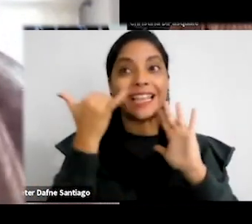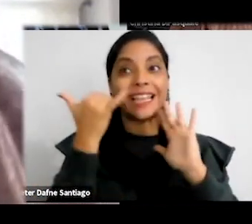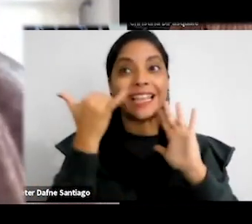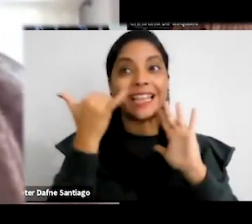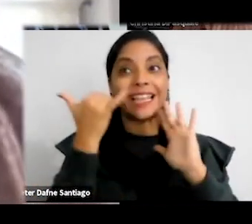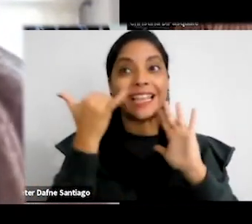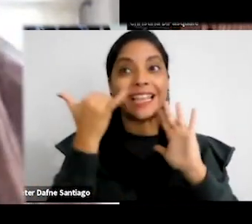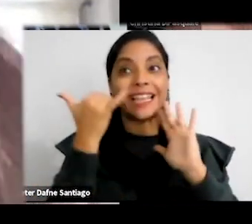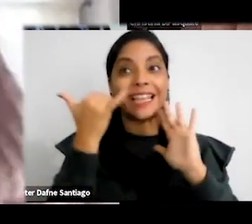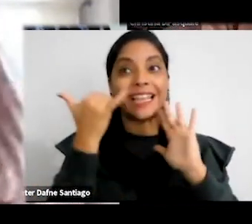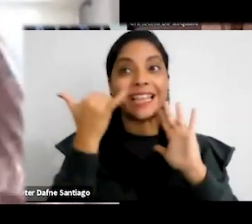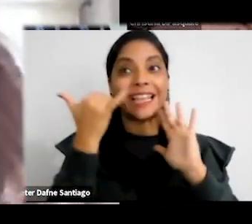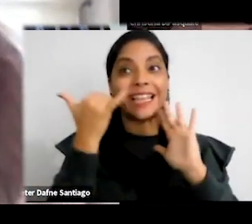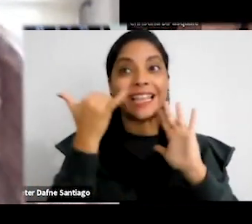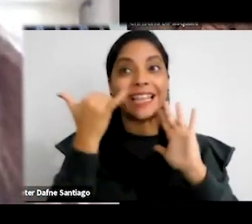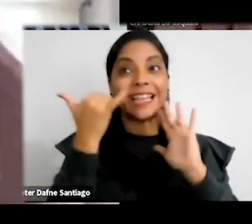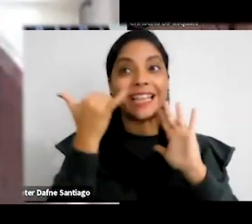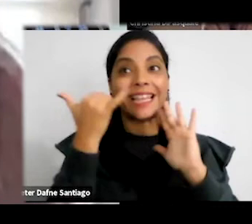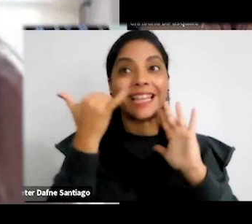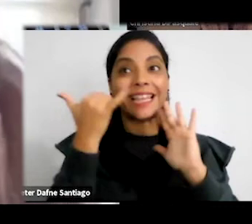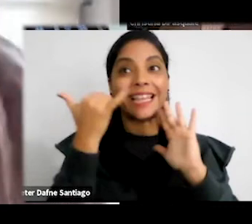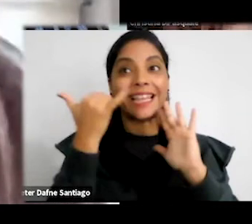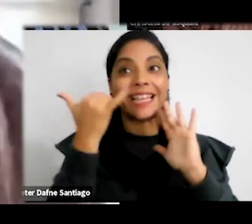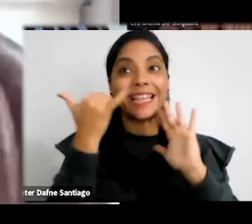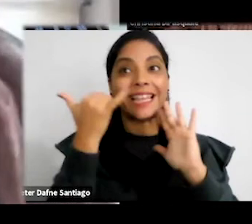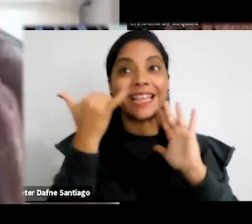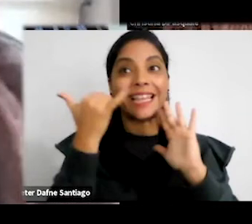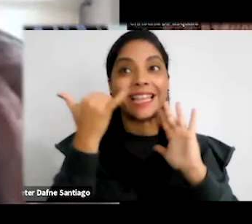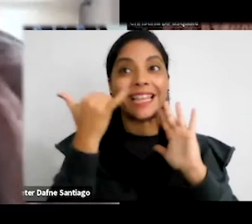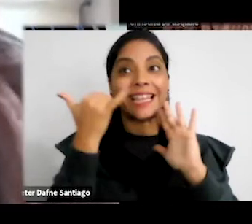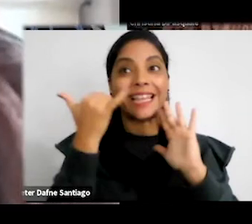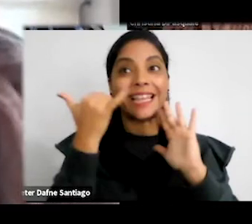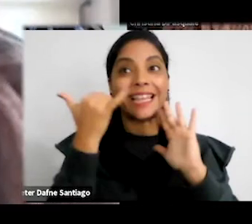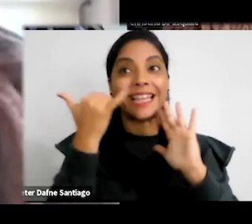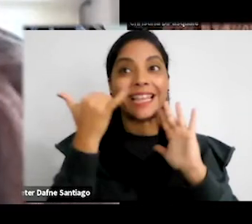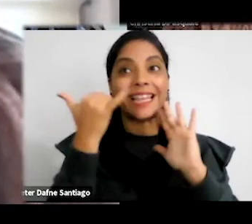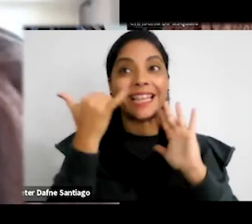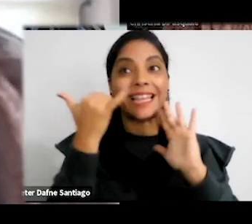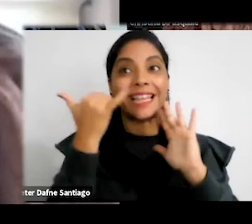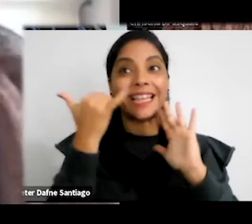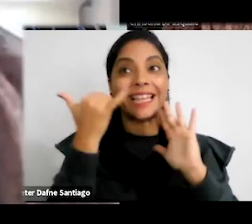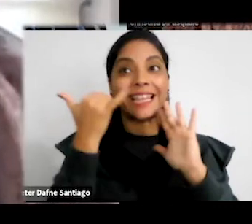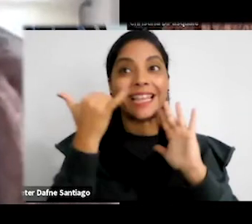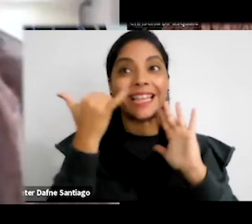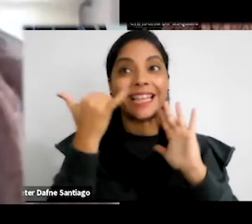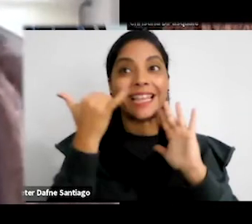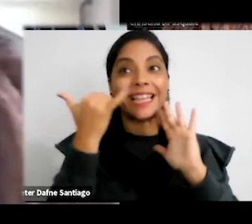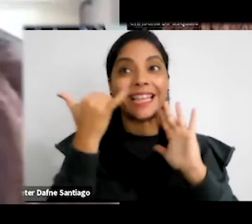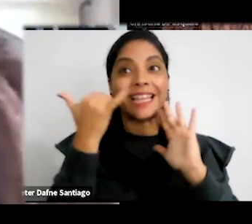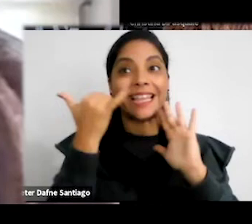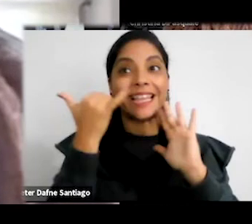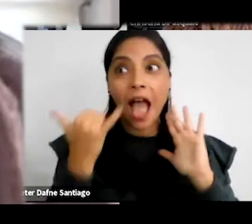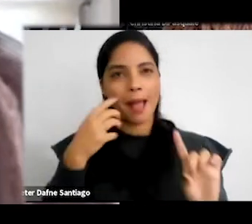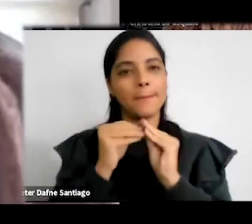for me because a lot of these are very new skills for me. But I just think back to, them getting a show